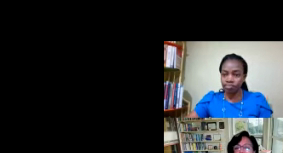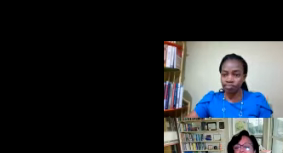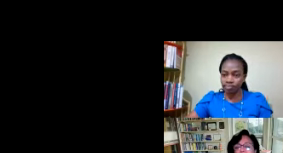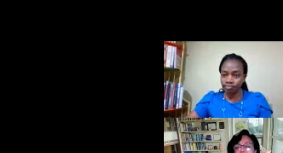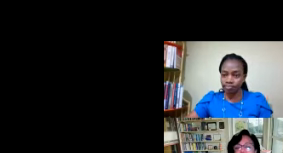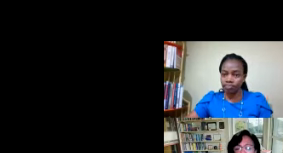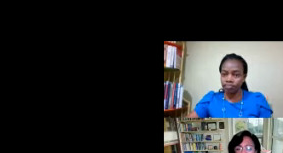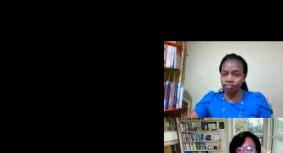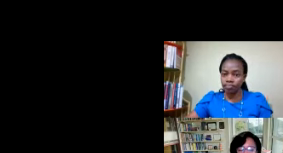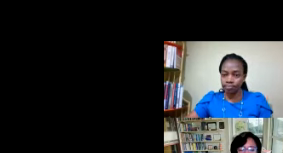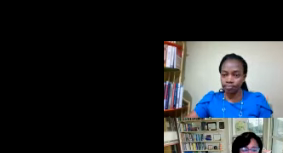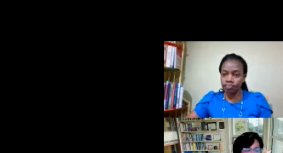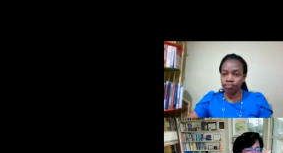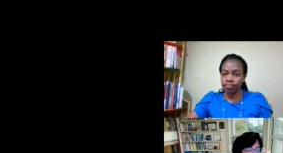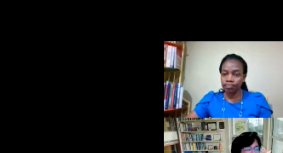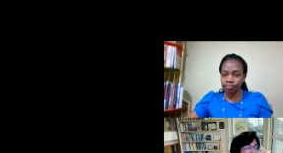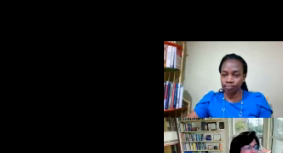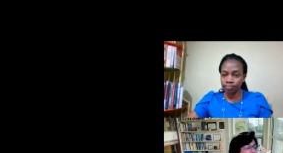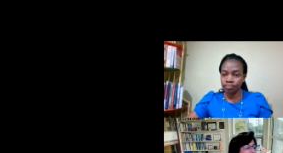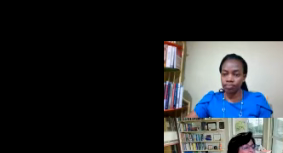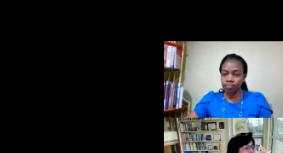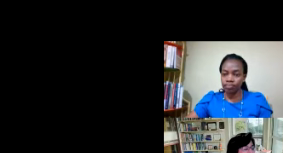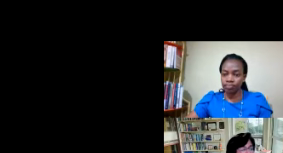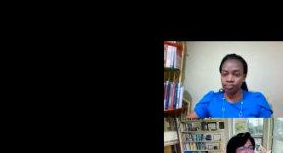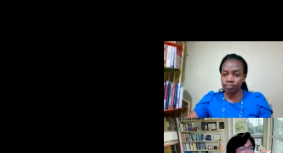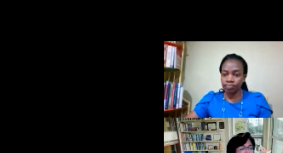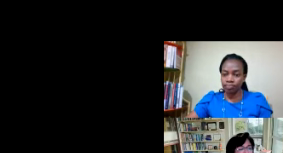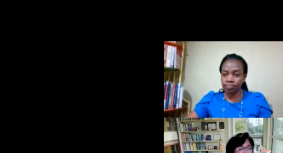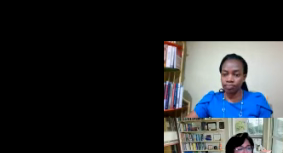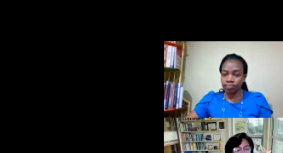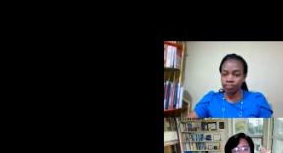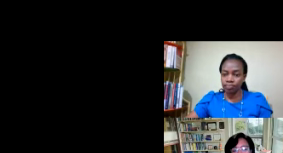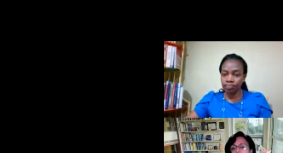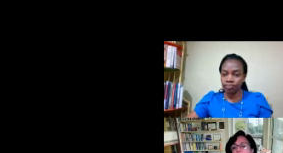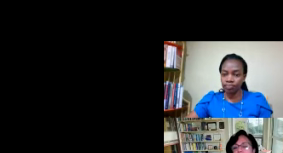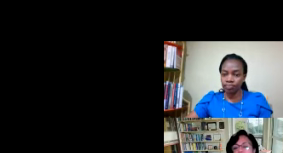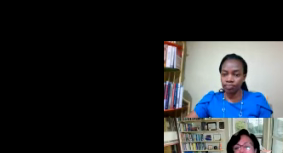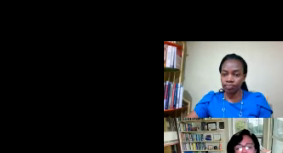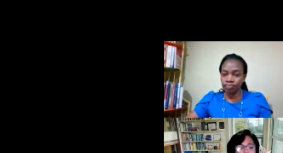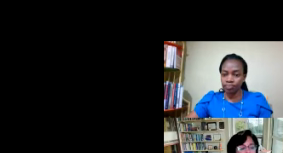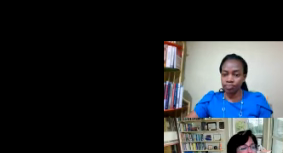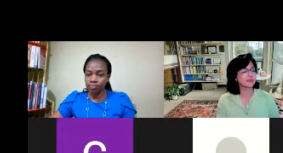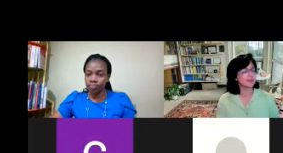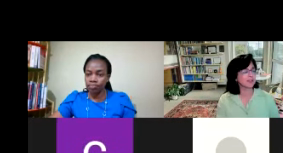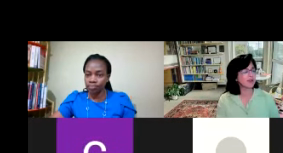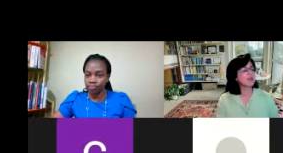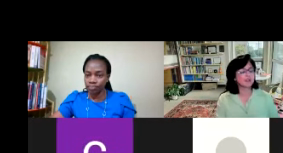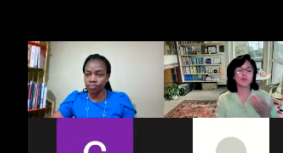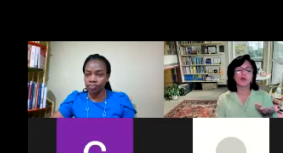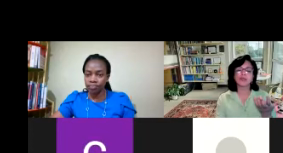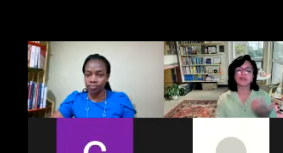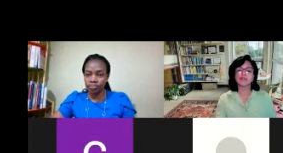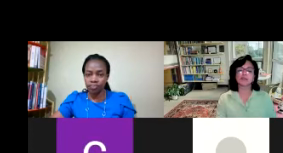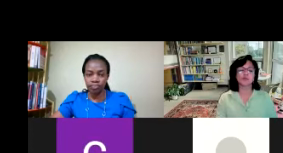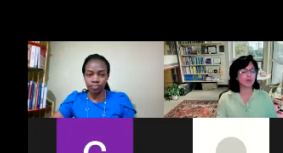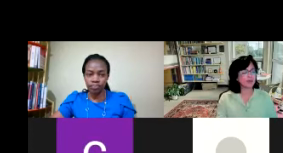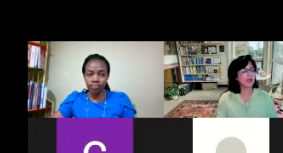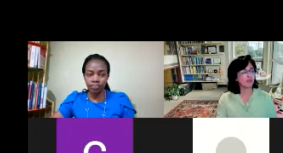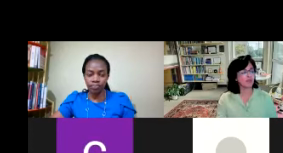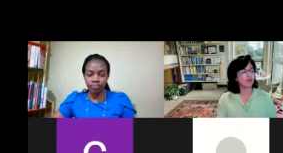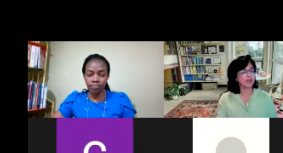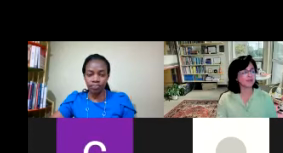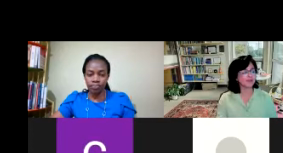if I wasn't successful in school, right? And so he hates writing because I'm not successful when we're not successful. So an assessment would